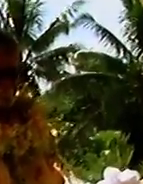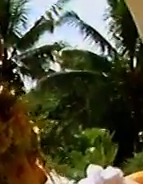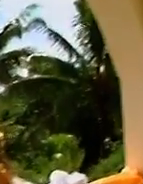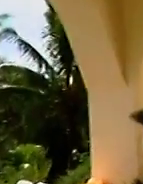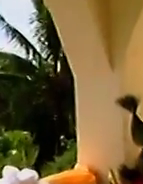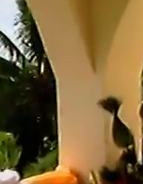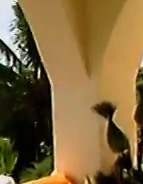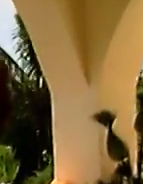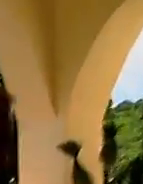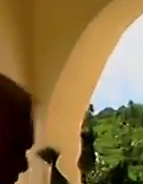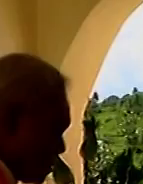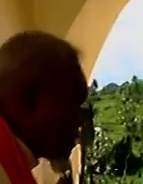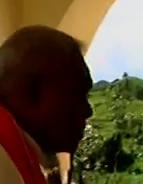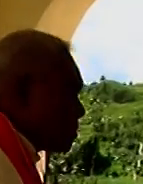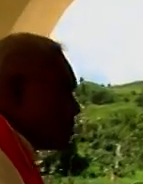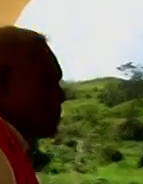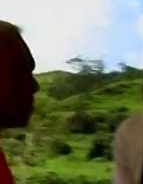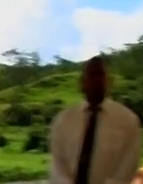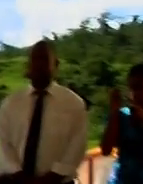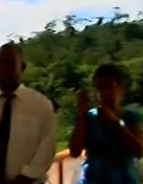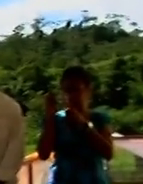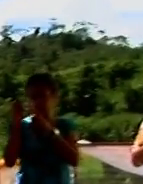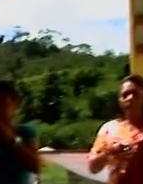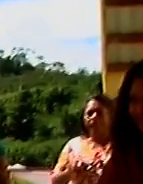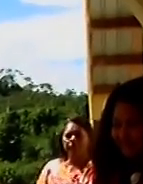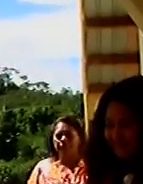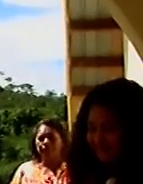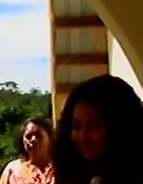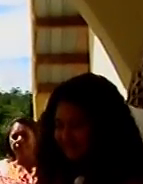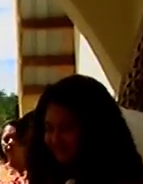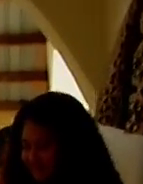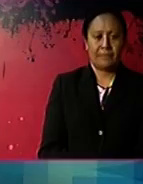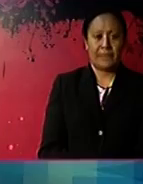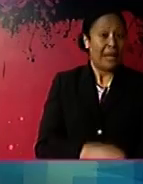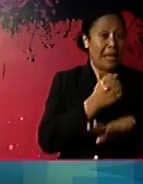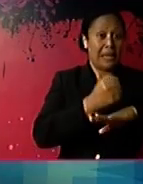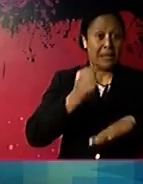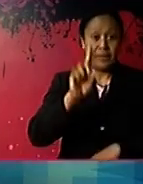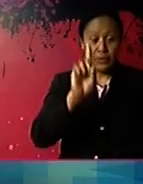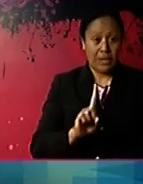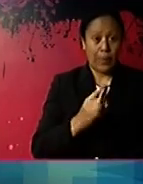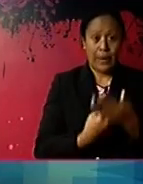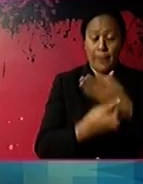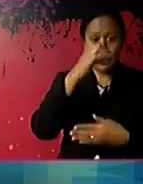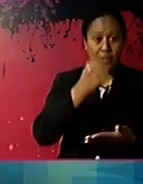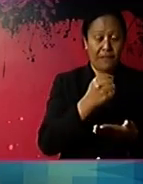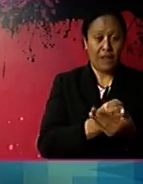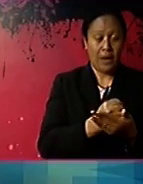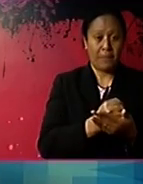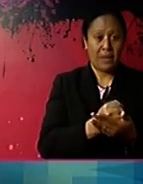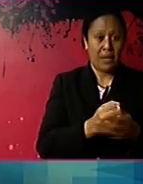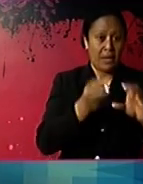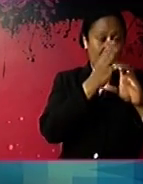forward for the church is to look within itself and make changes that put it on the right path. Government today confirmed